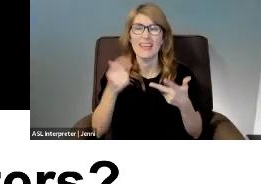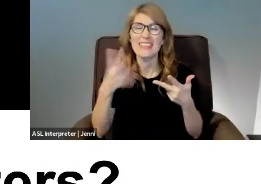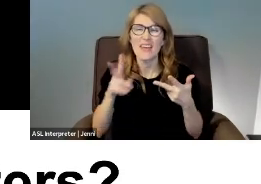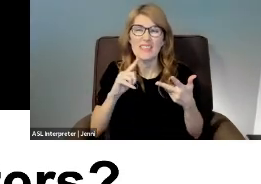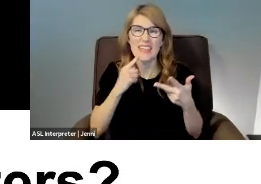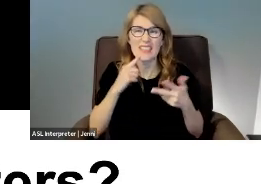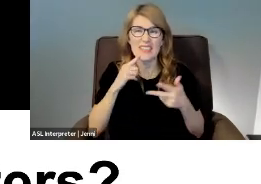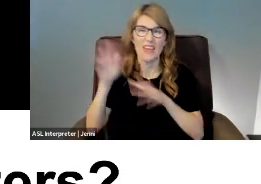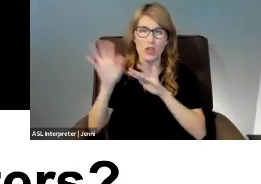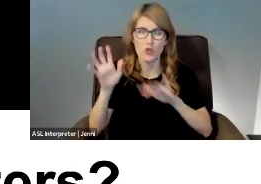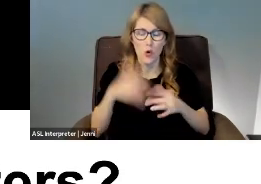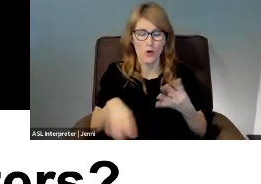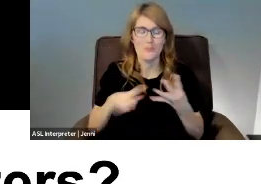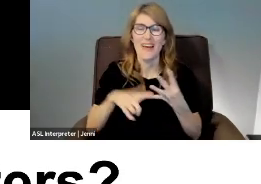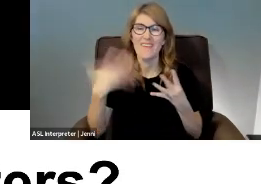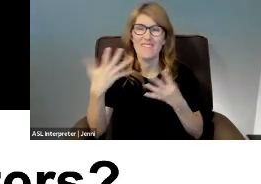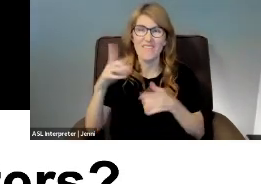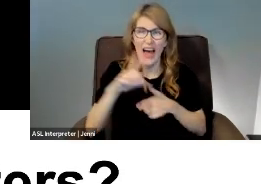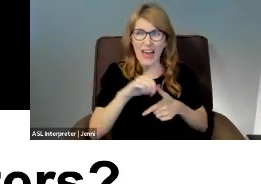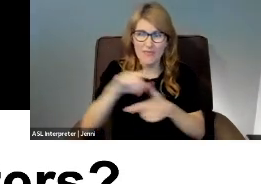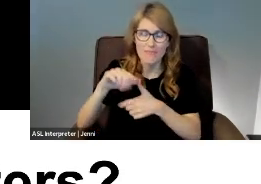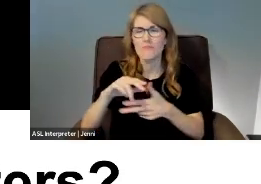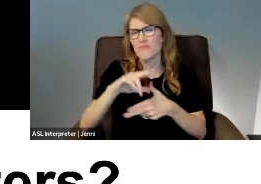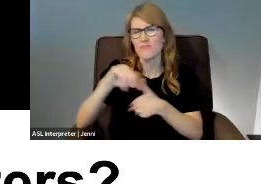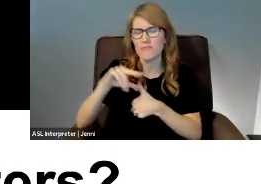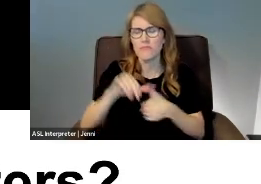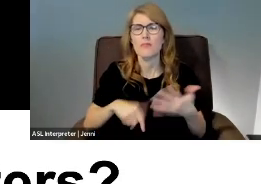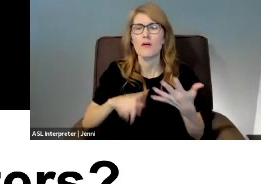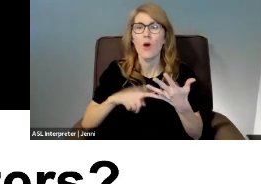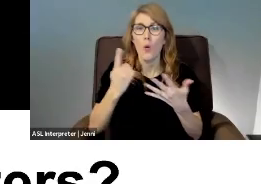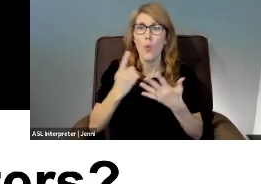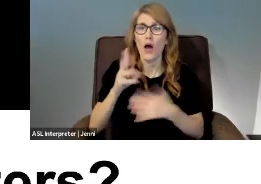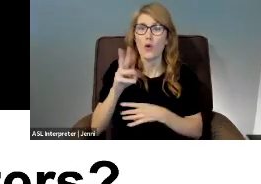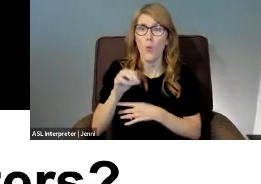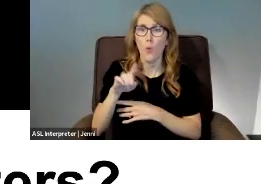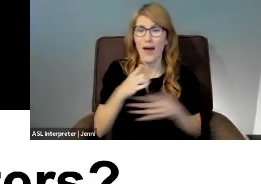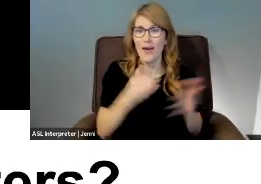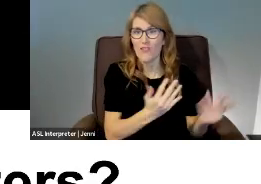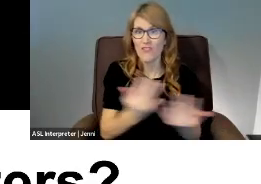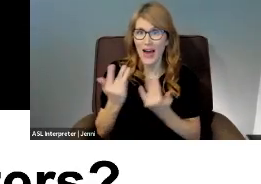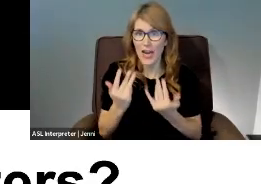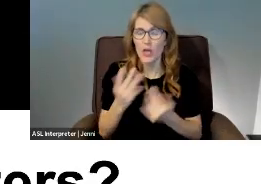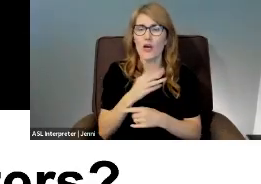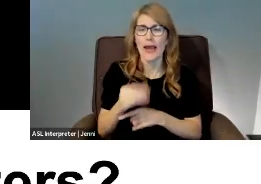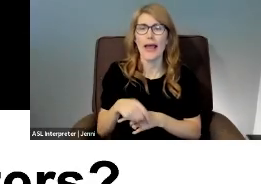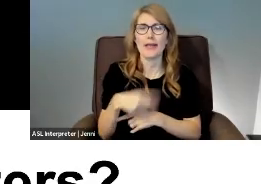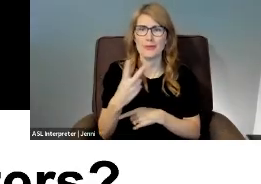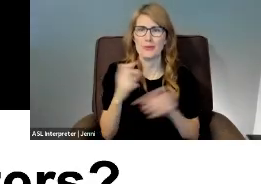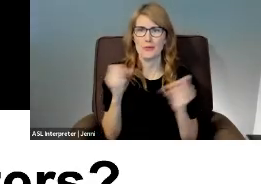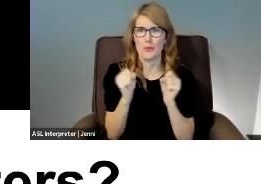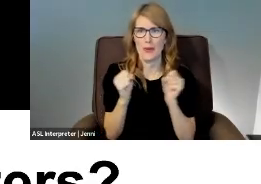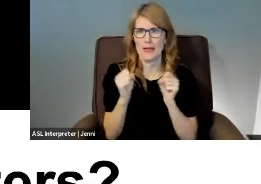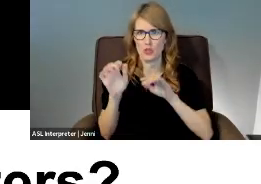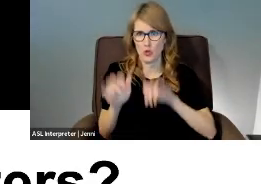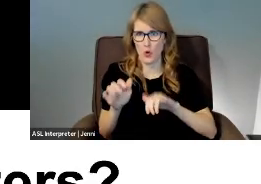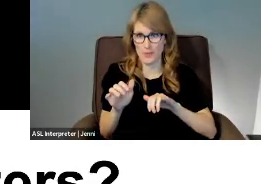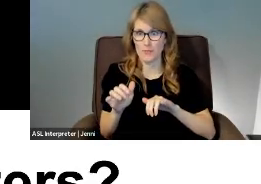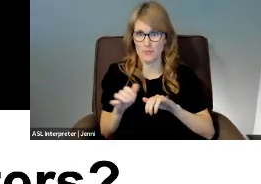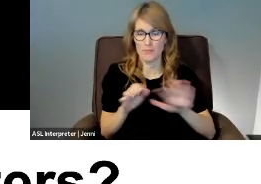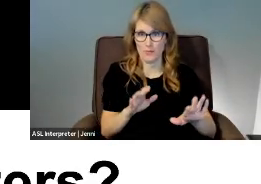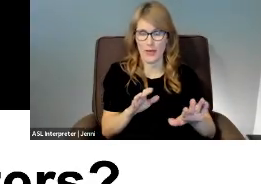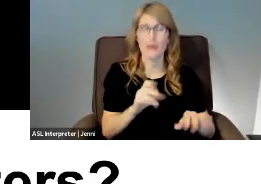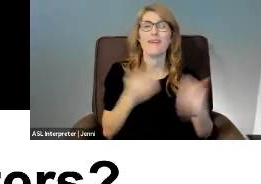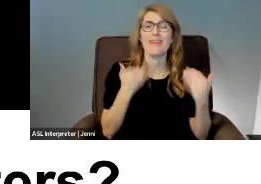storms, 5 tropical cyclones, 1 wildfire, and 2 winter storm events. Now let's fast forward to 2025,